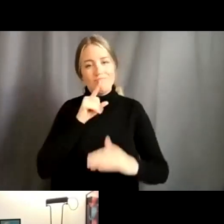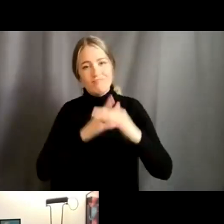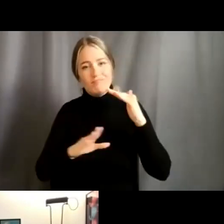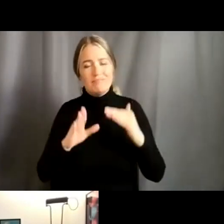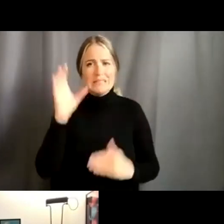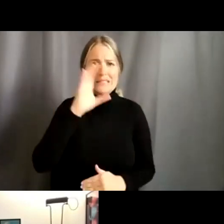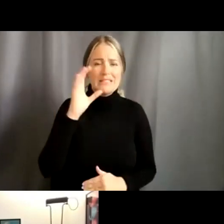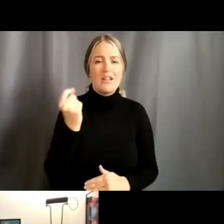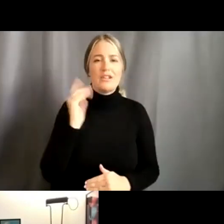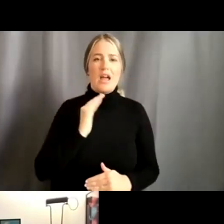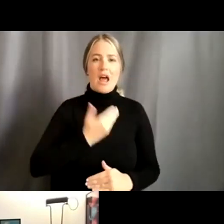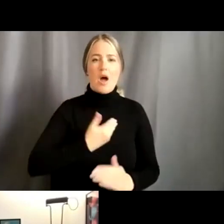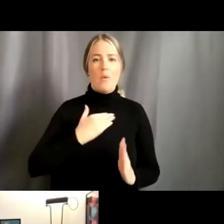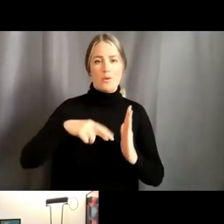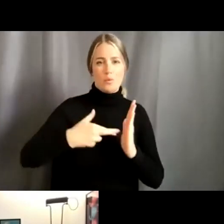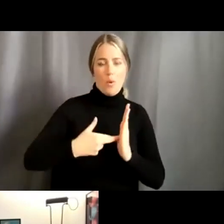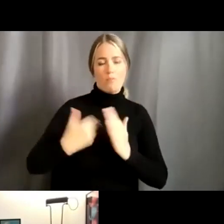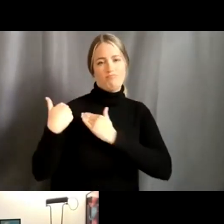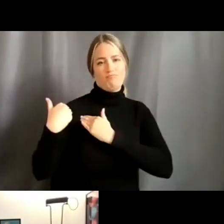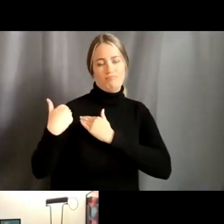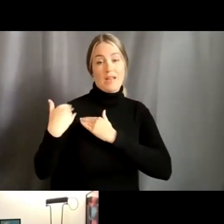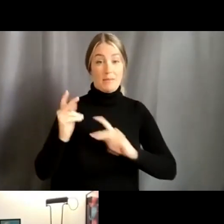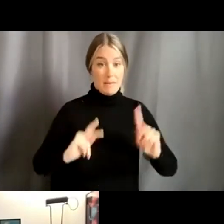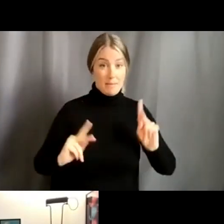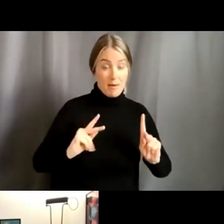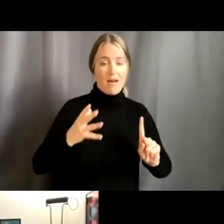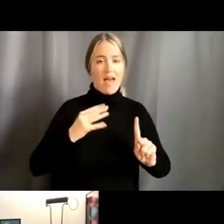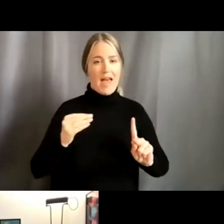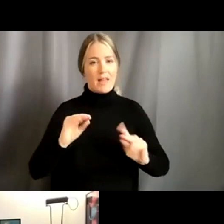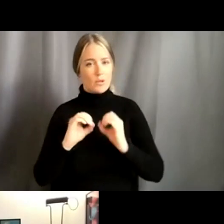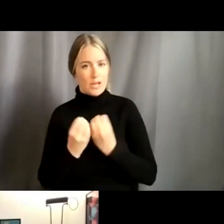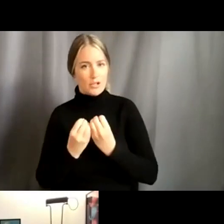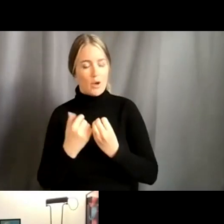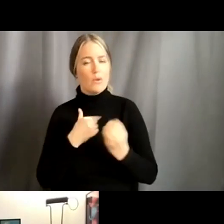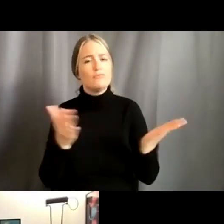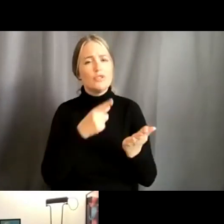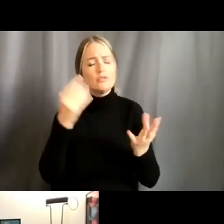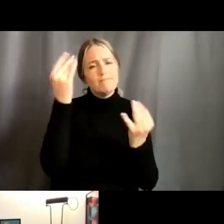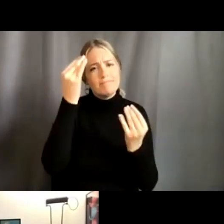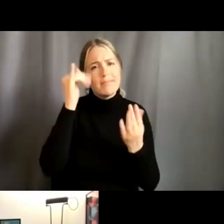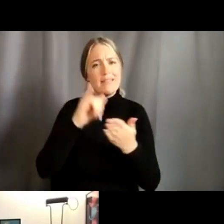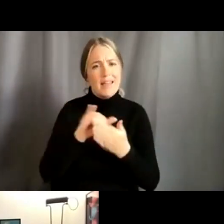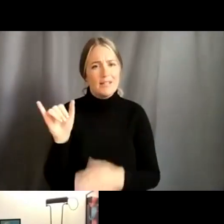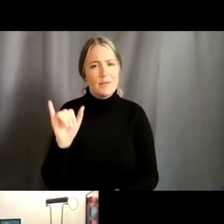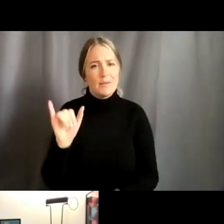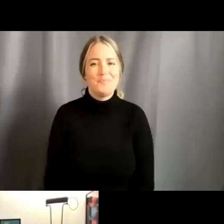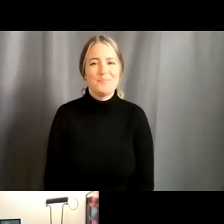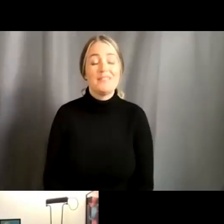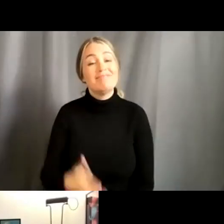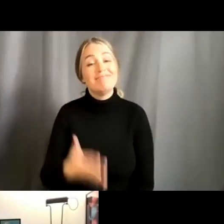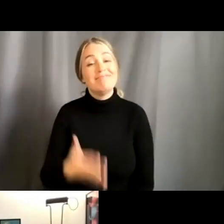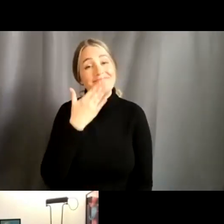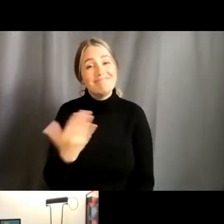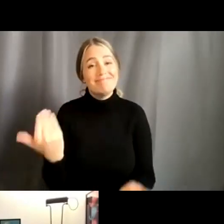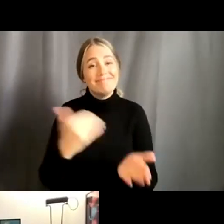this context as individuals and organizations, and we encourage you all to reflect on this as well. Thank you again to the